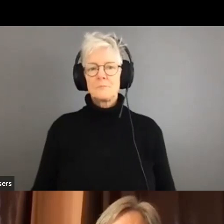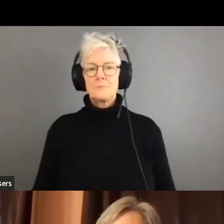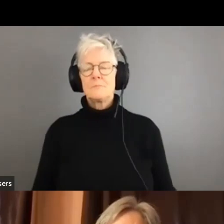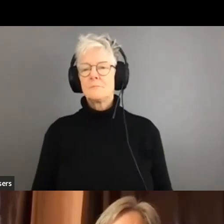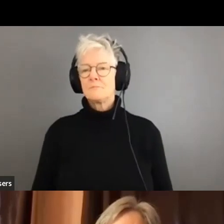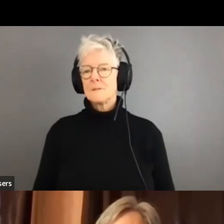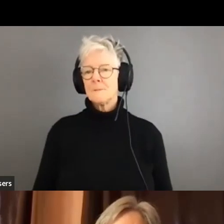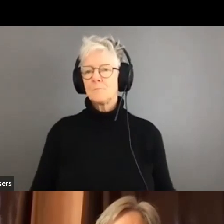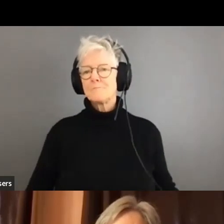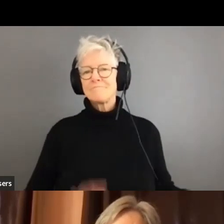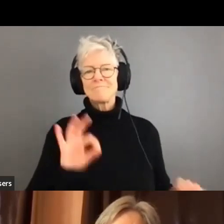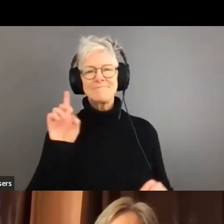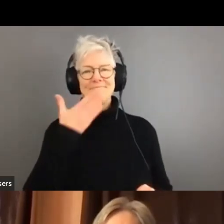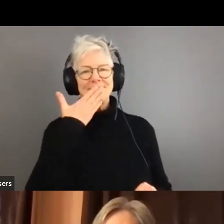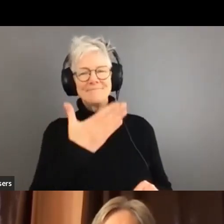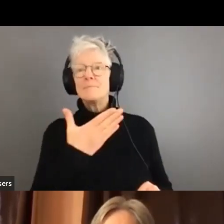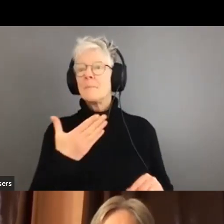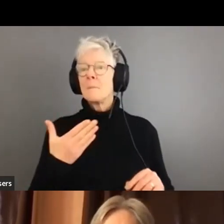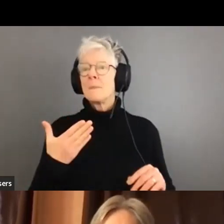Okay, well, thank you very much. So,